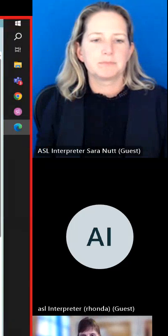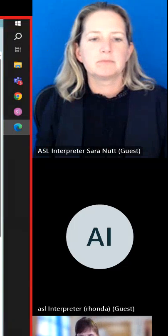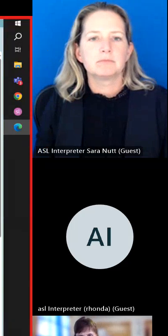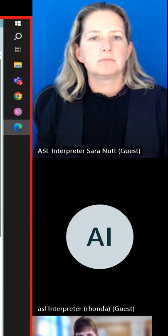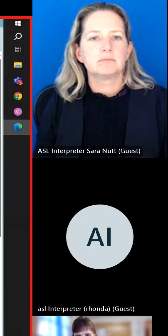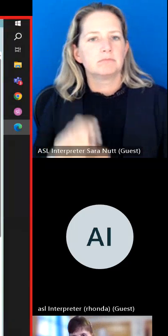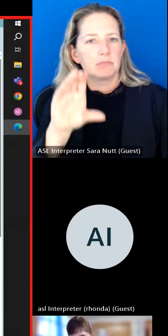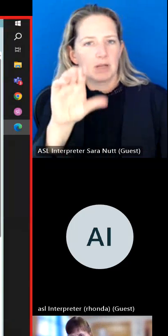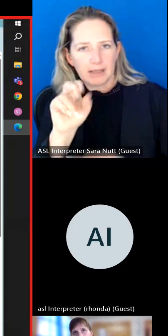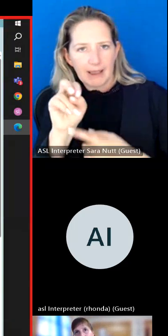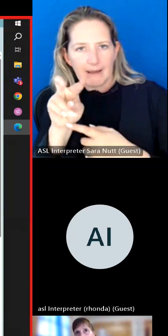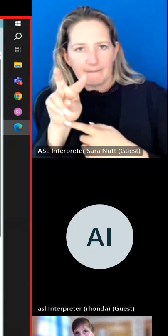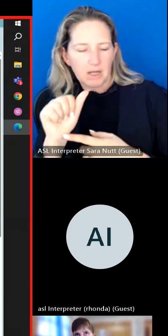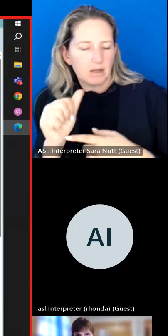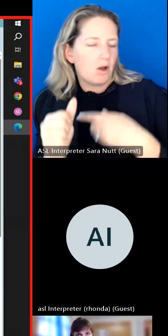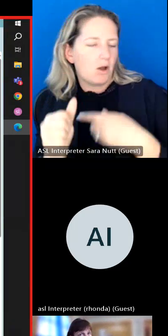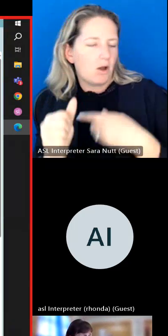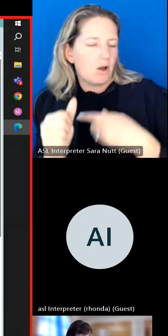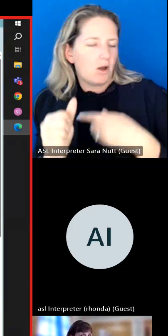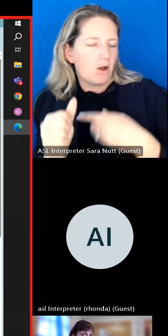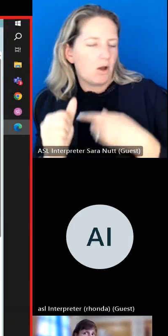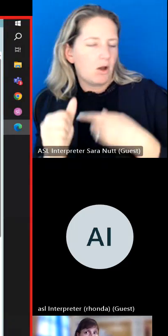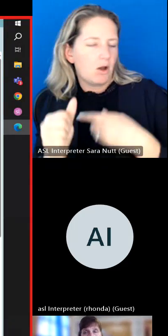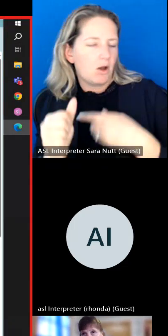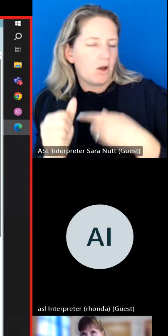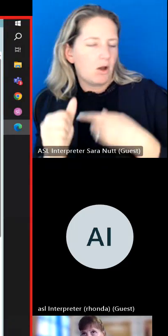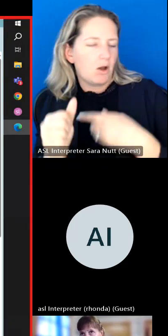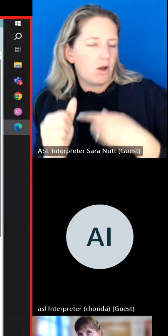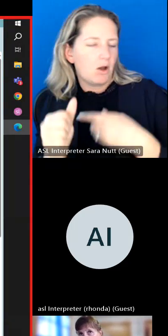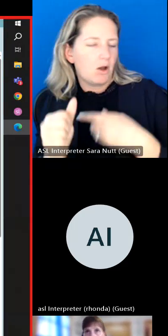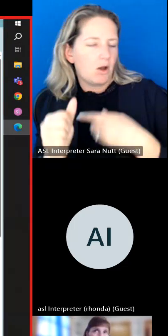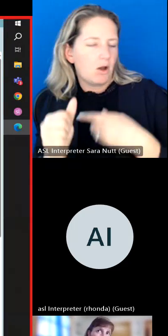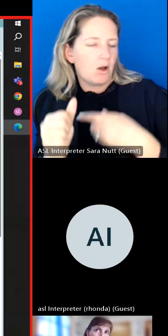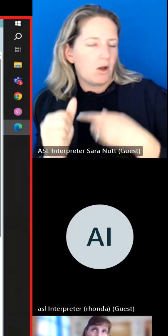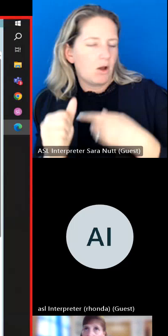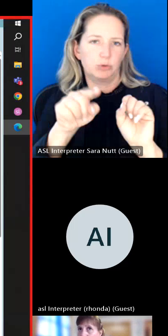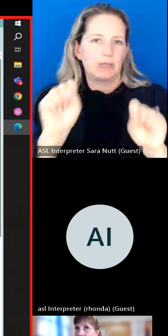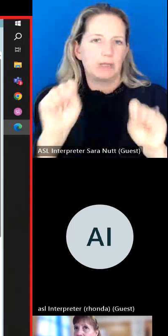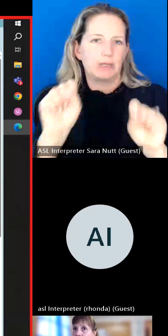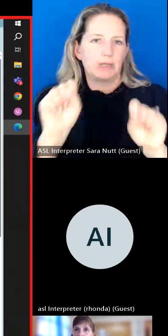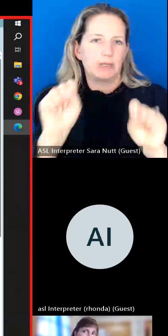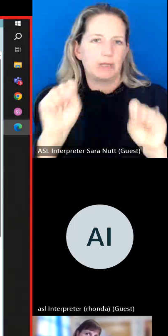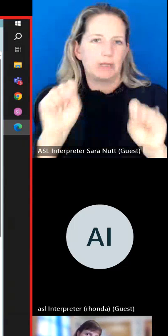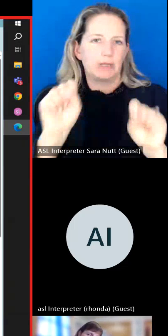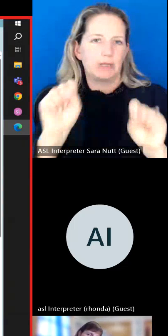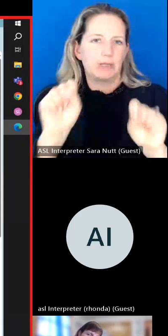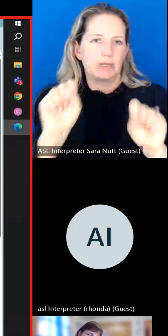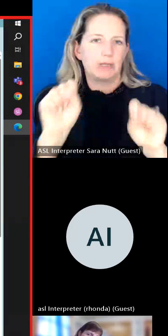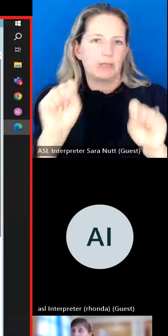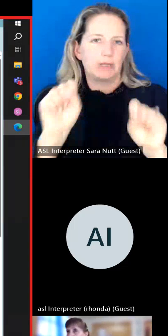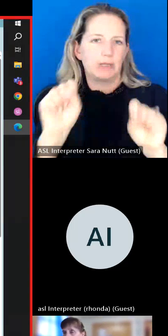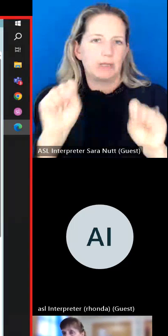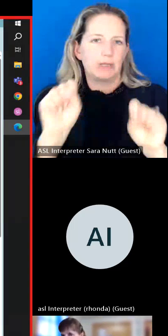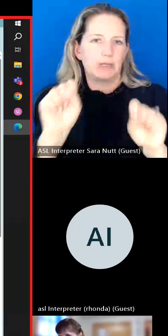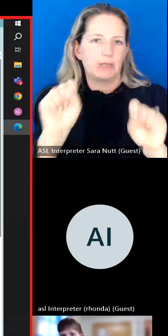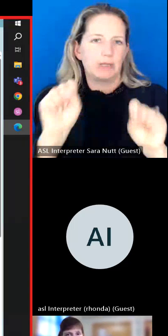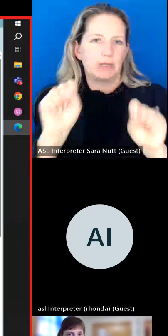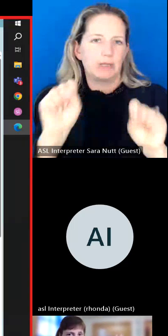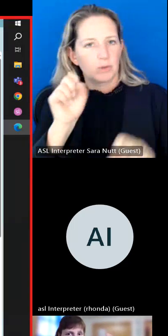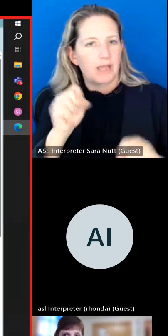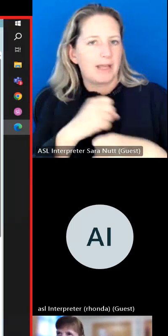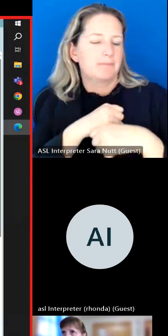all kinds of templates in it. So you can start here, you can make